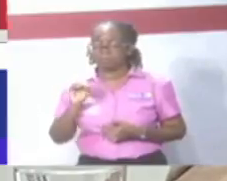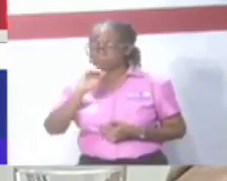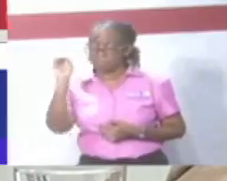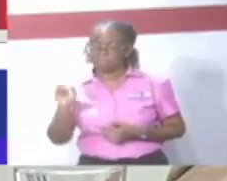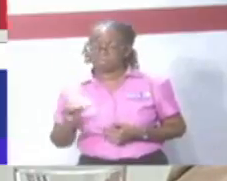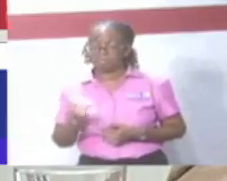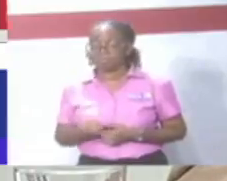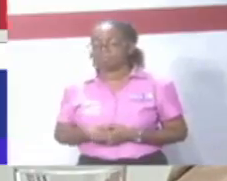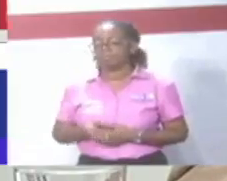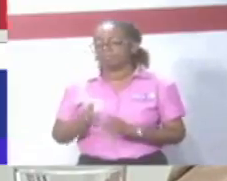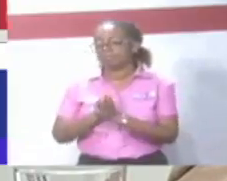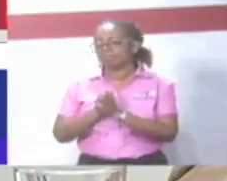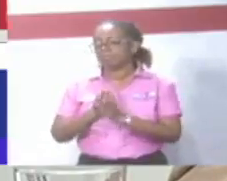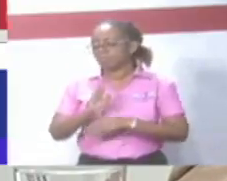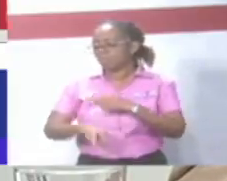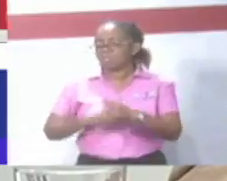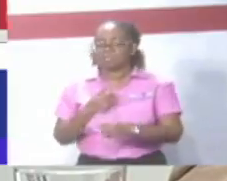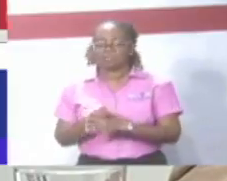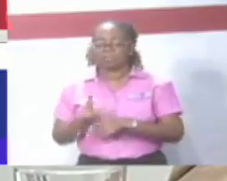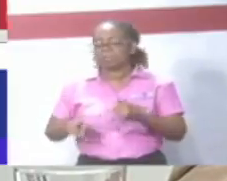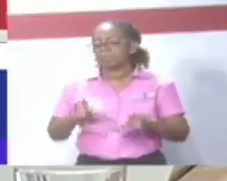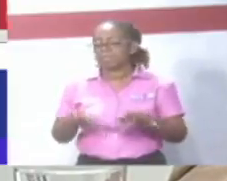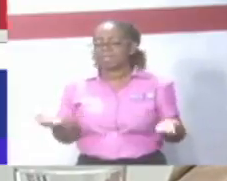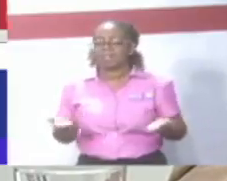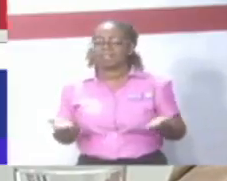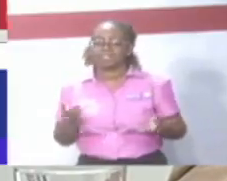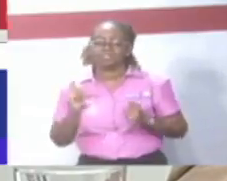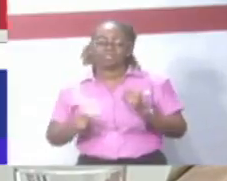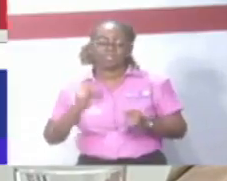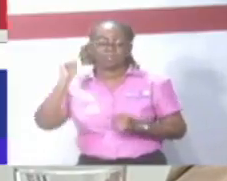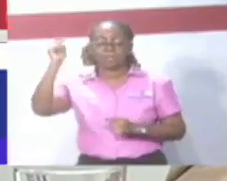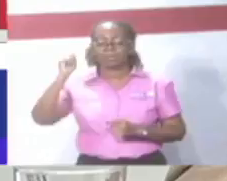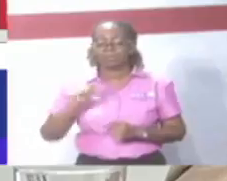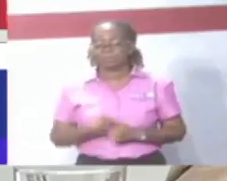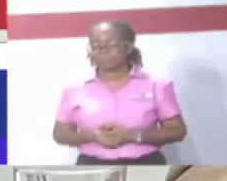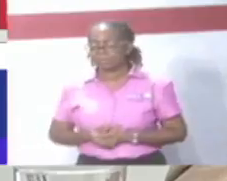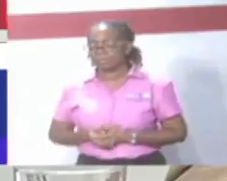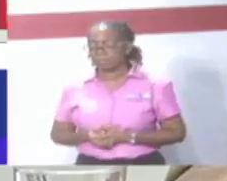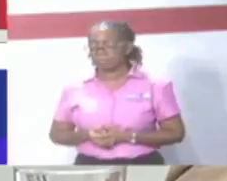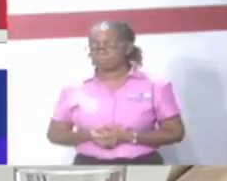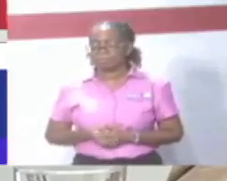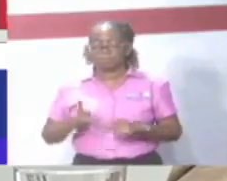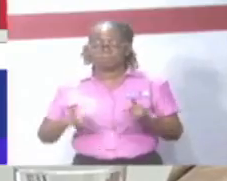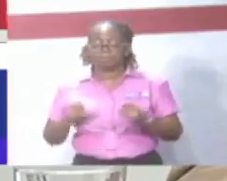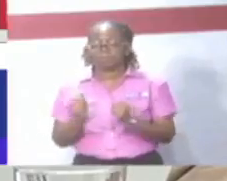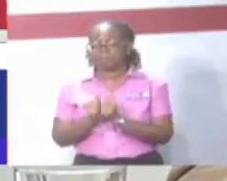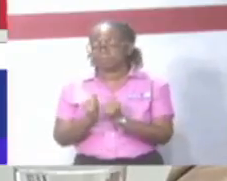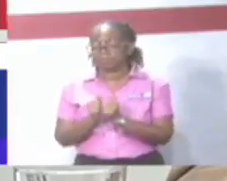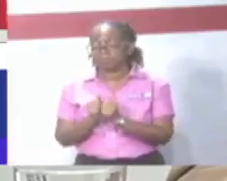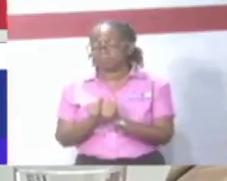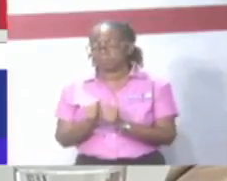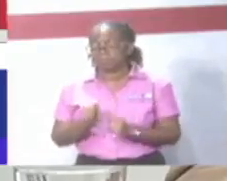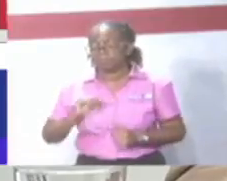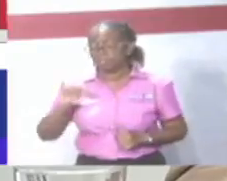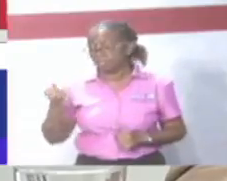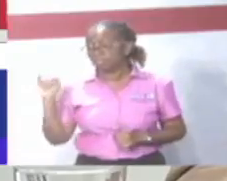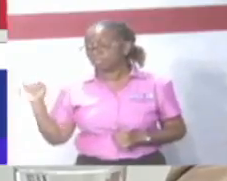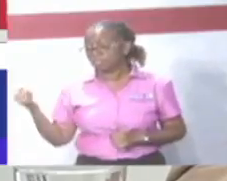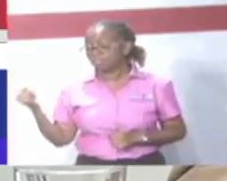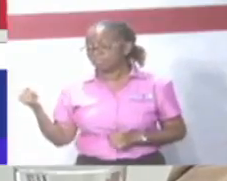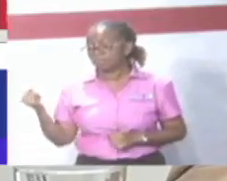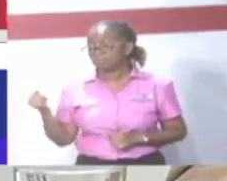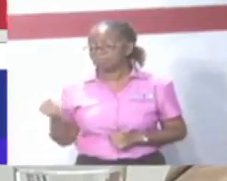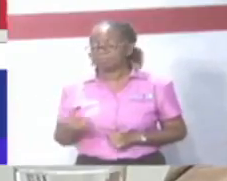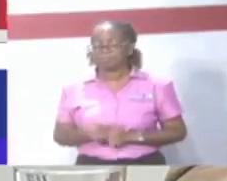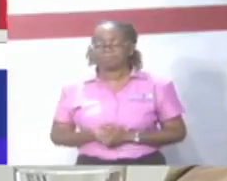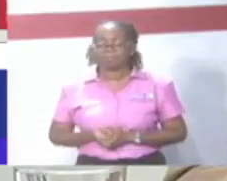Number of persons with a second shot or the Johnson & Johnson one shot and done on their way to being